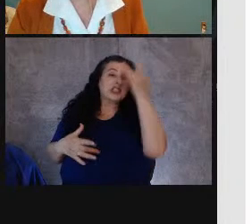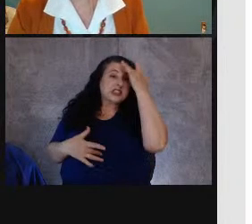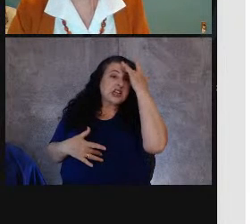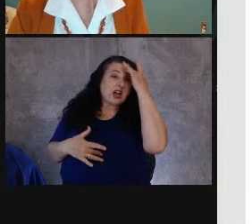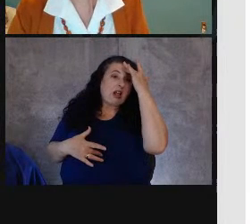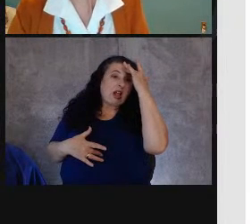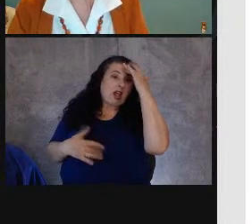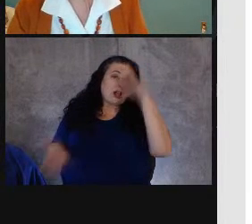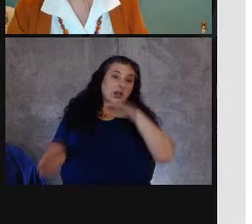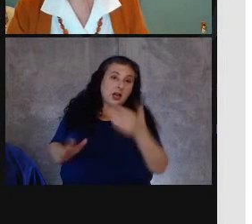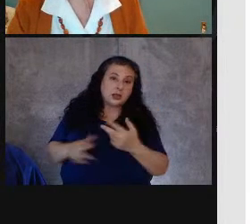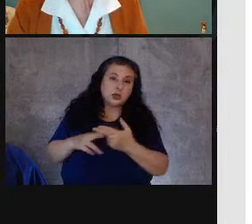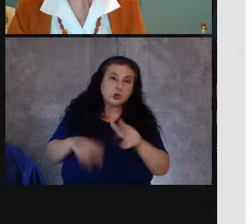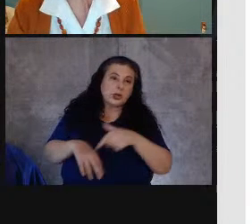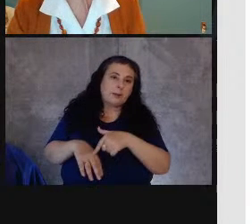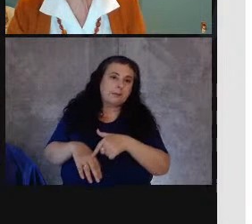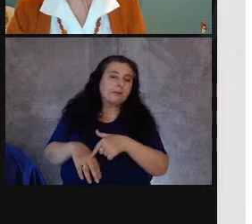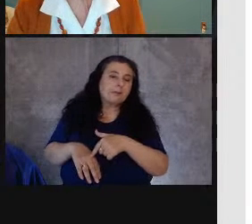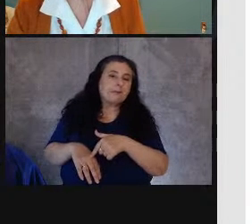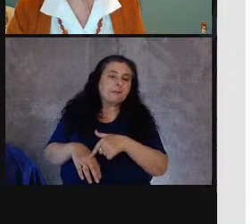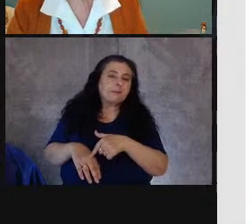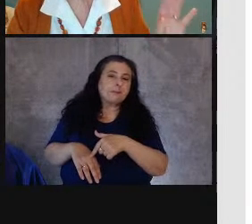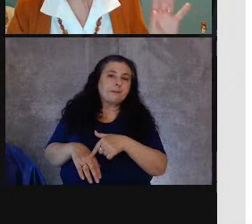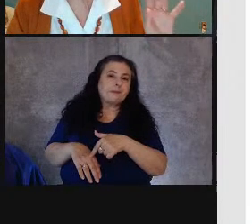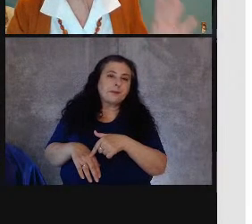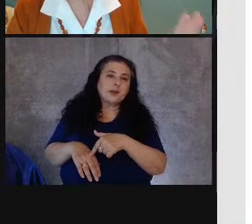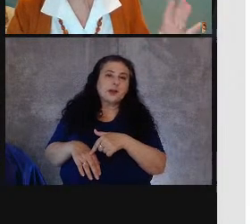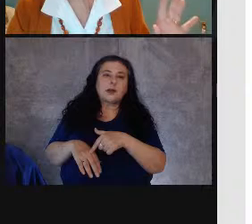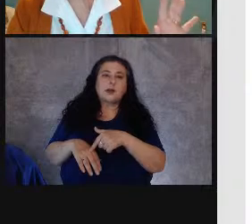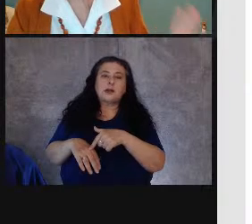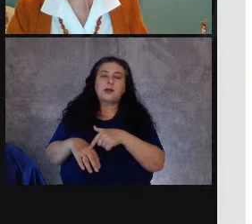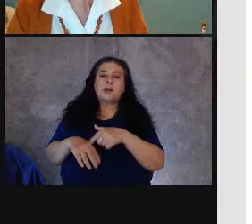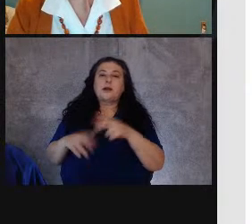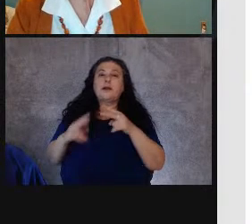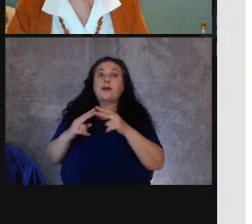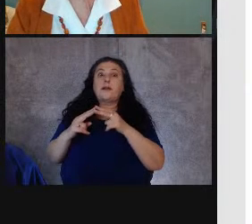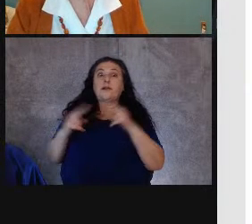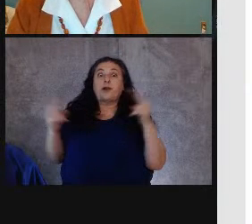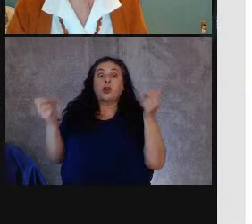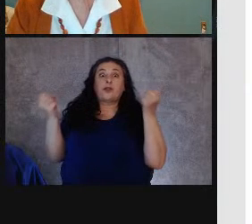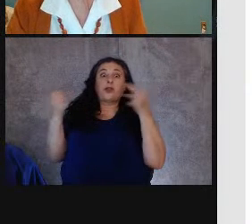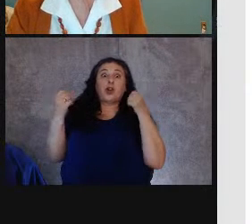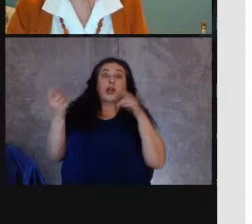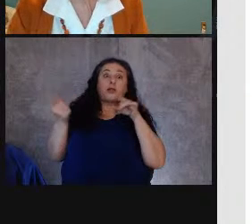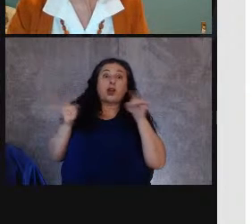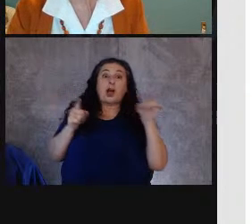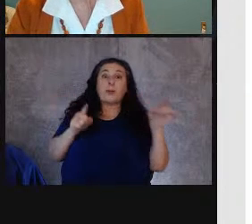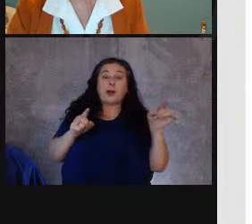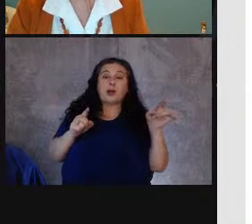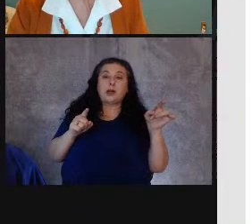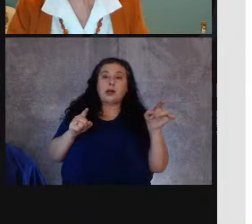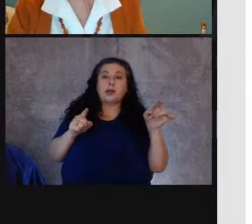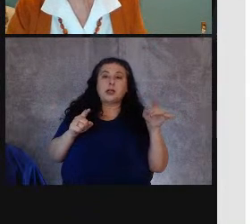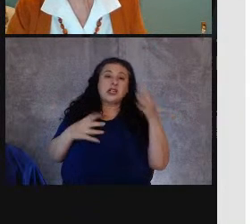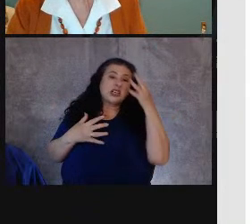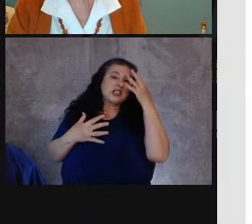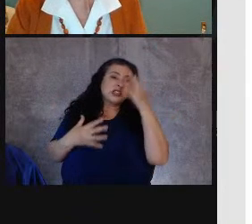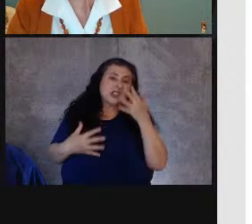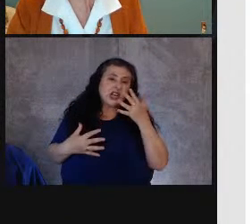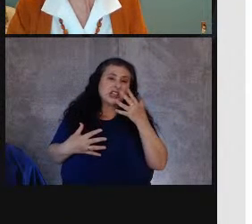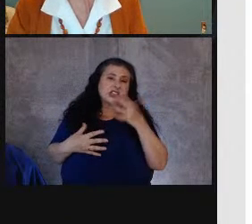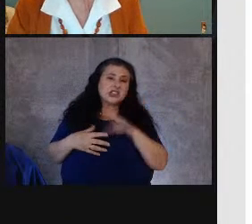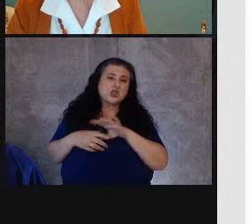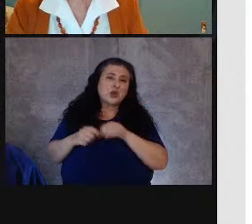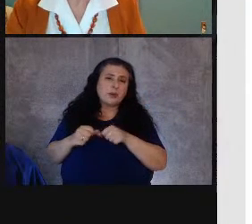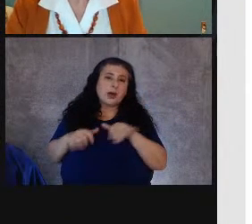die over a very short period of time. And so it was a quite frightening phenomenon, and sadly, tragically, a rather